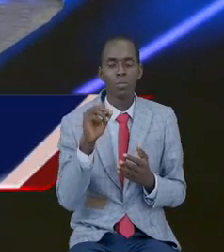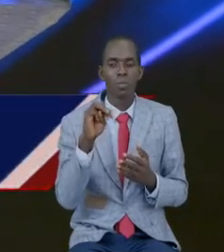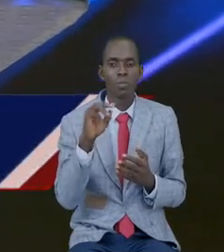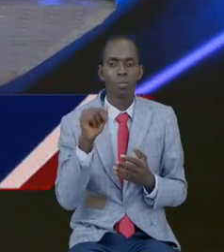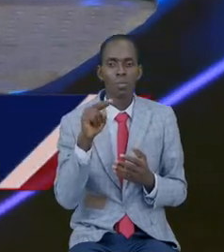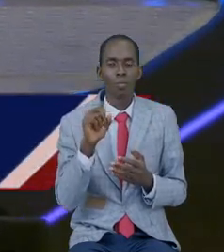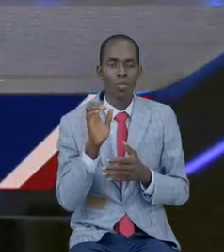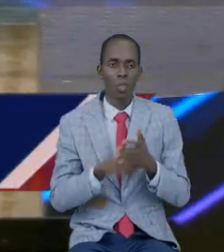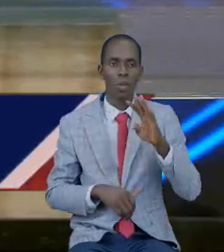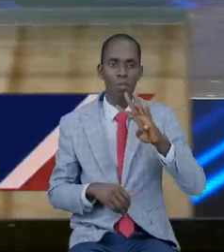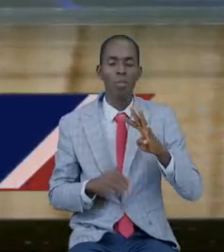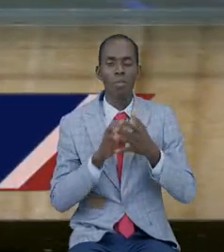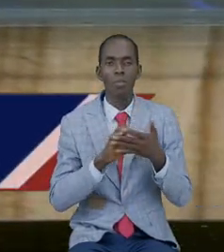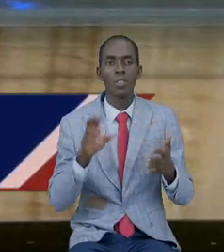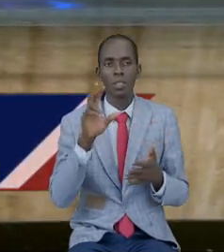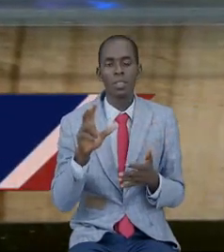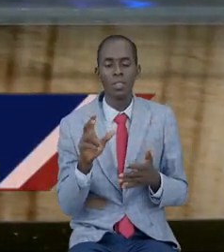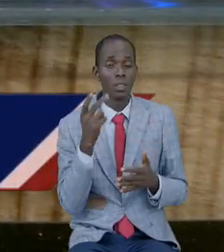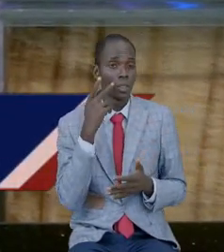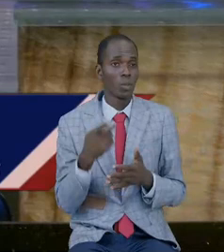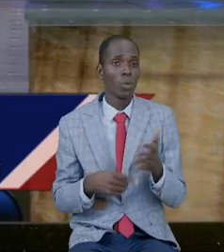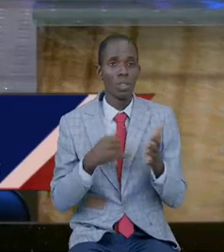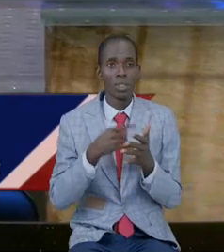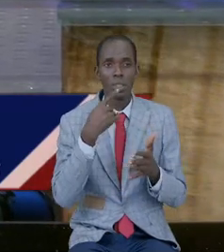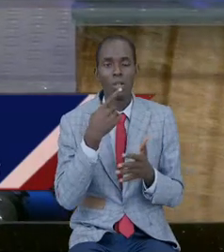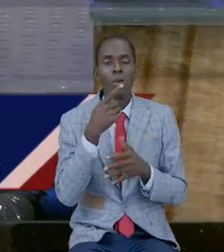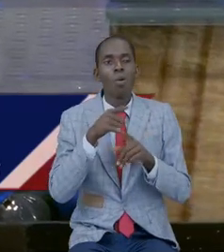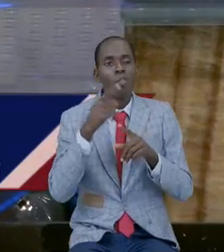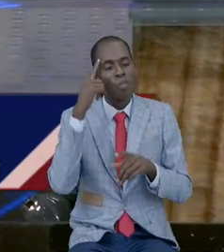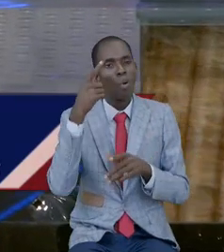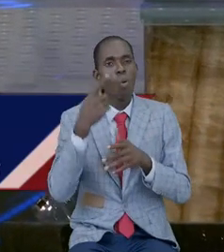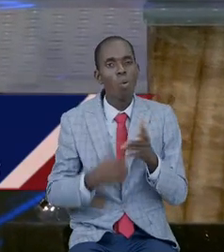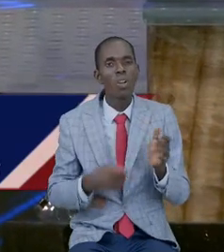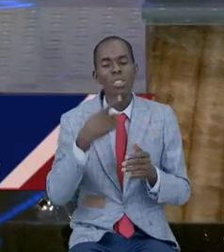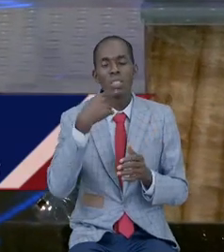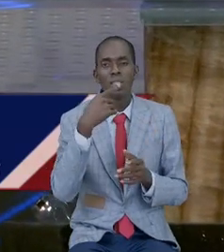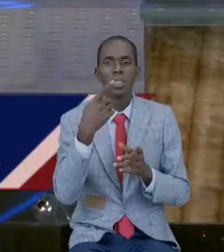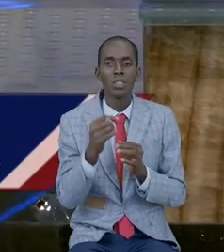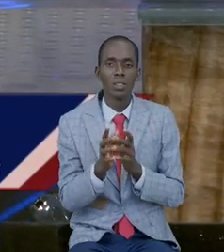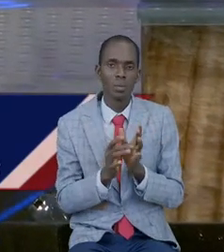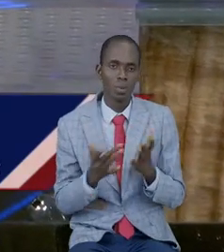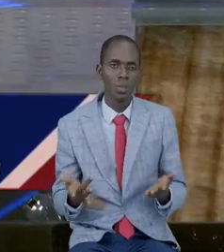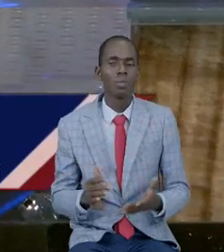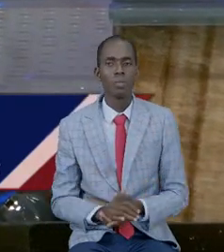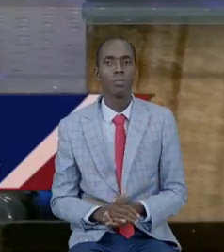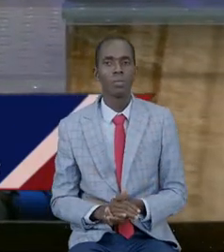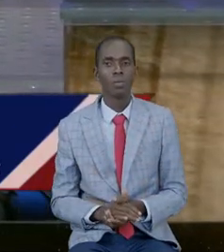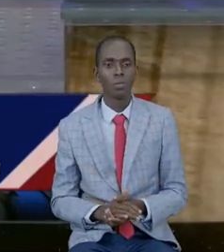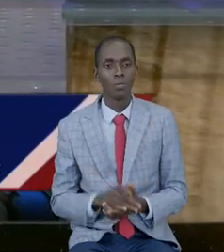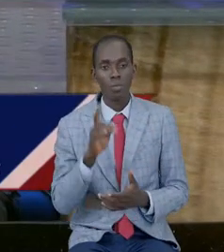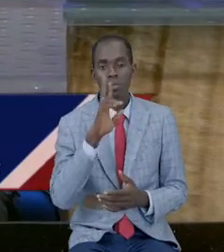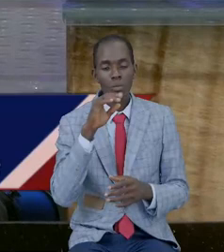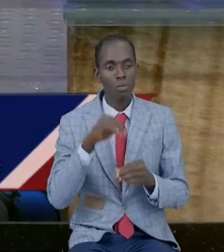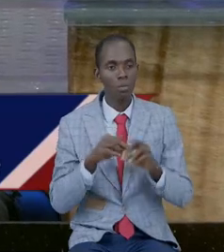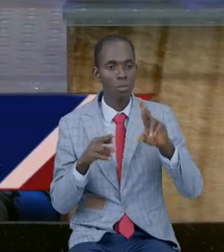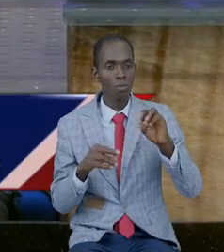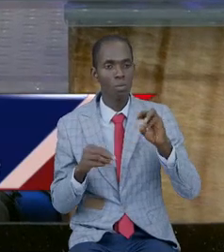that all the time young elections what says the scriptures the romans